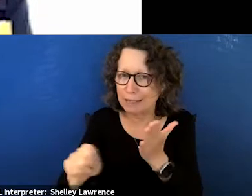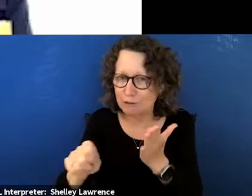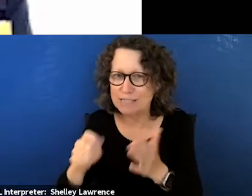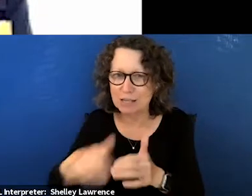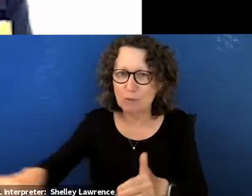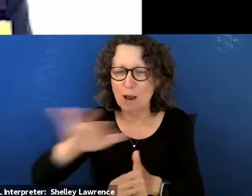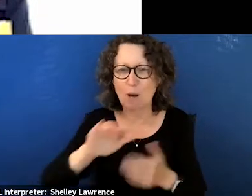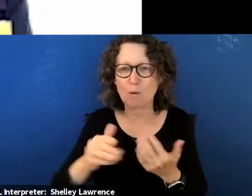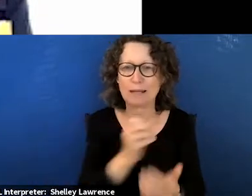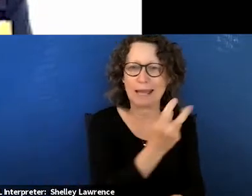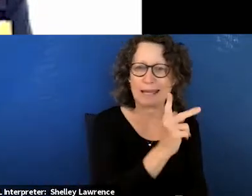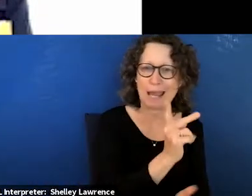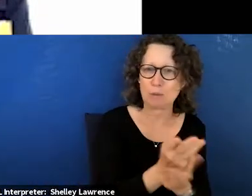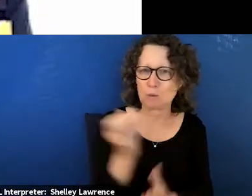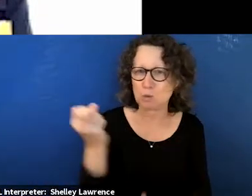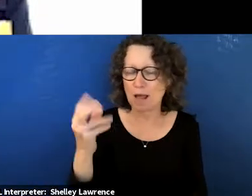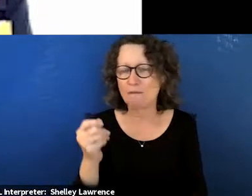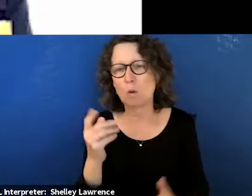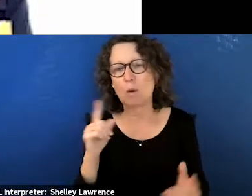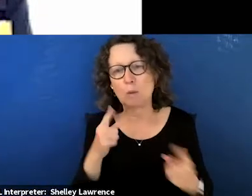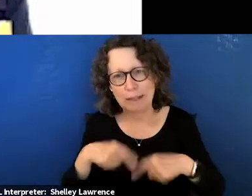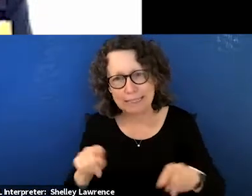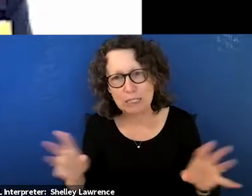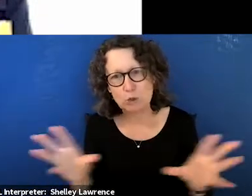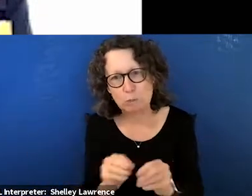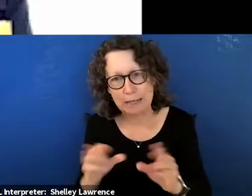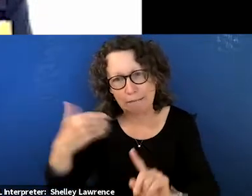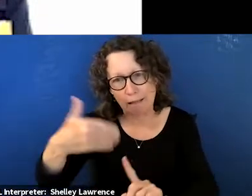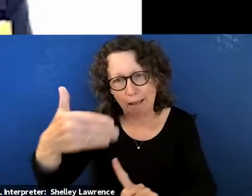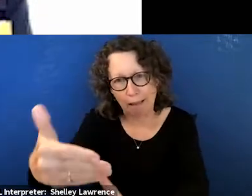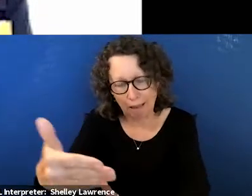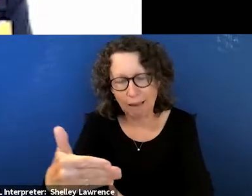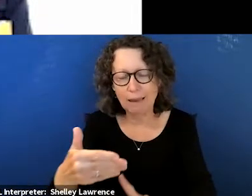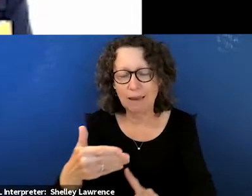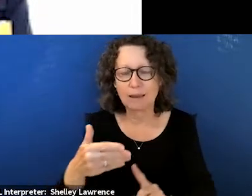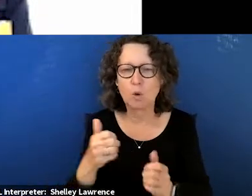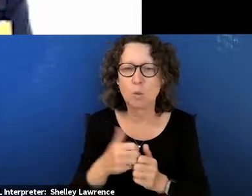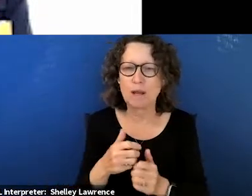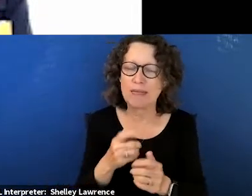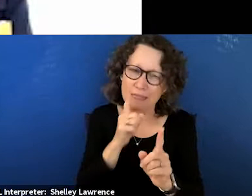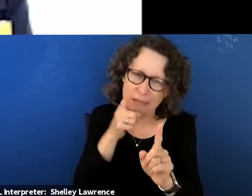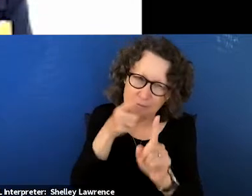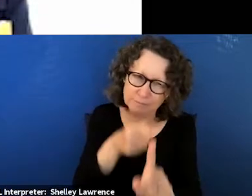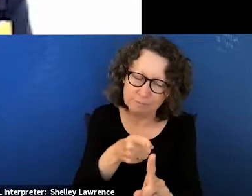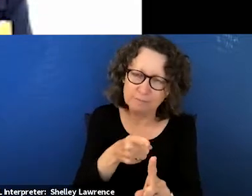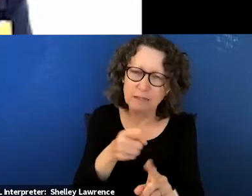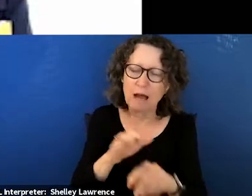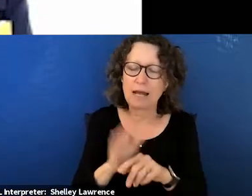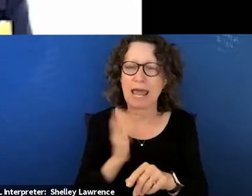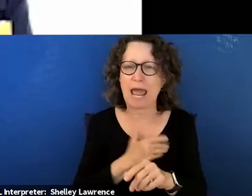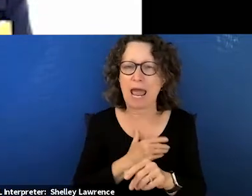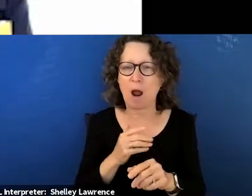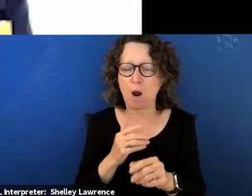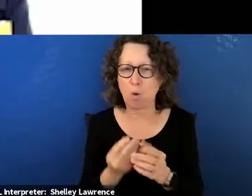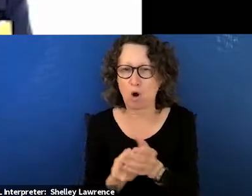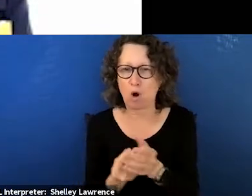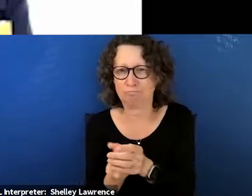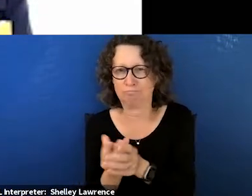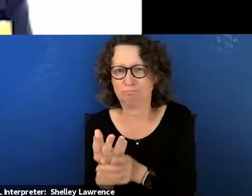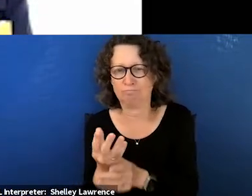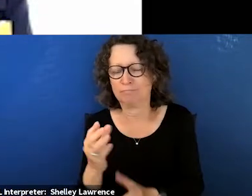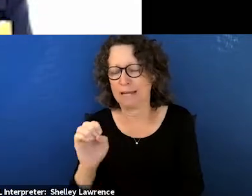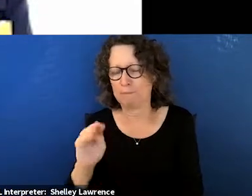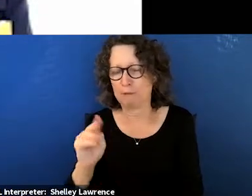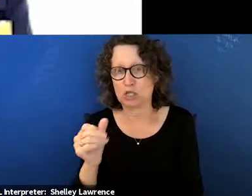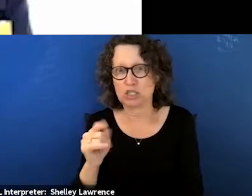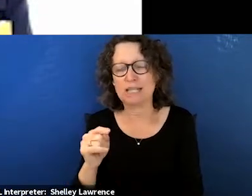continue to meet to discuss our plan for language and literacy across all grades with an emphasis on our emergent multilingual students and our